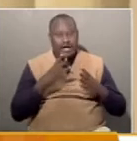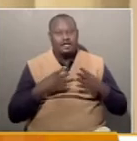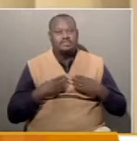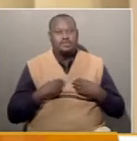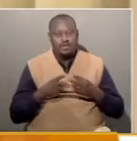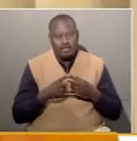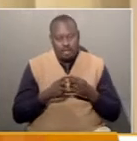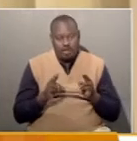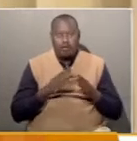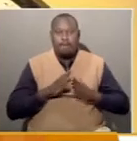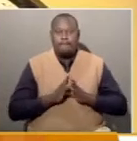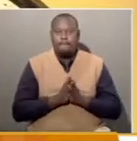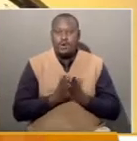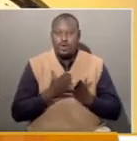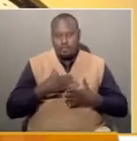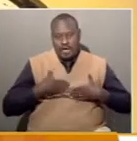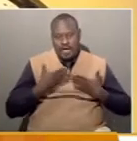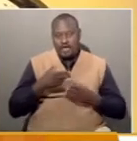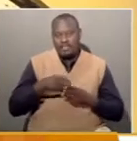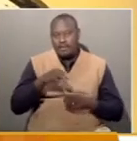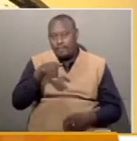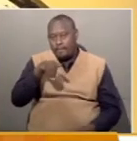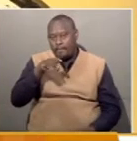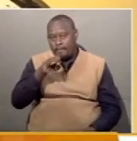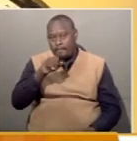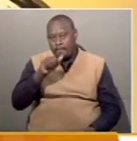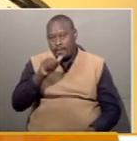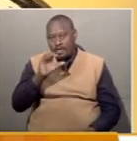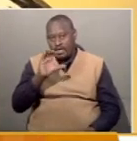memoir, The Call of Peacock. Year